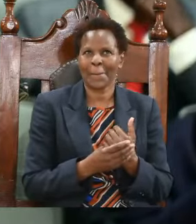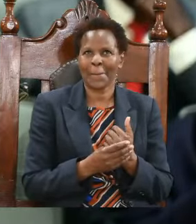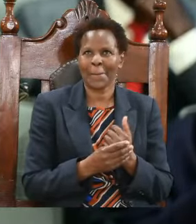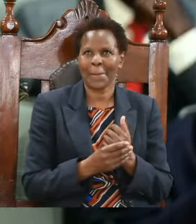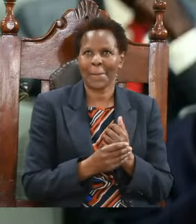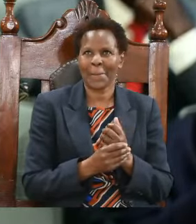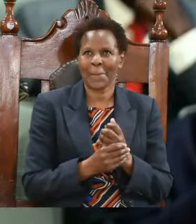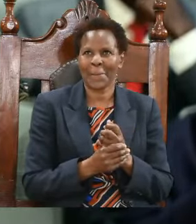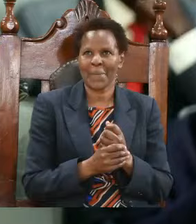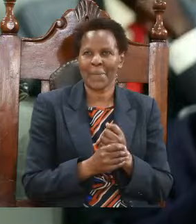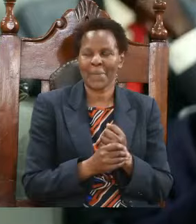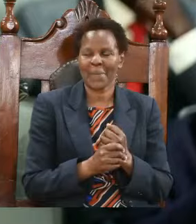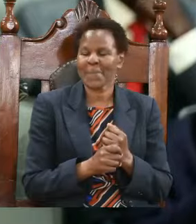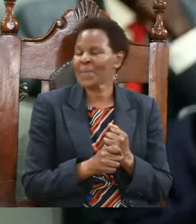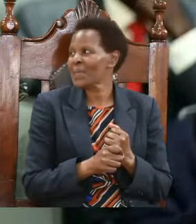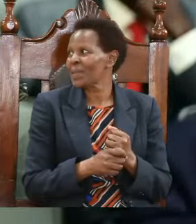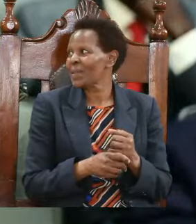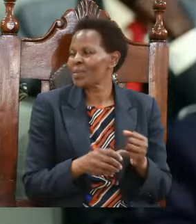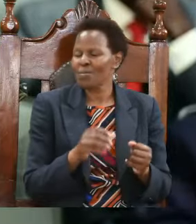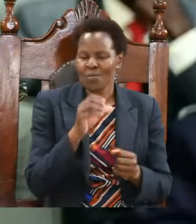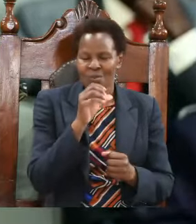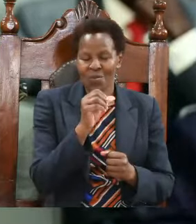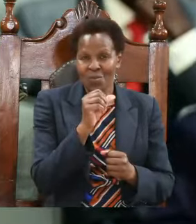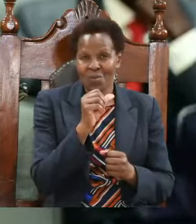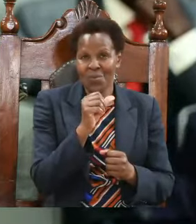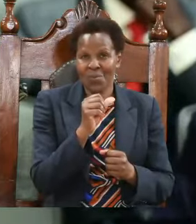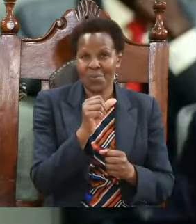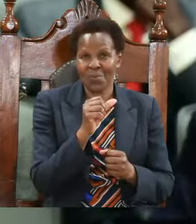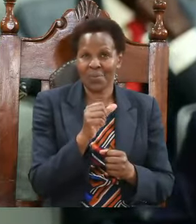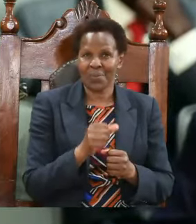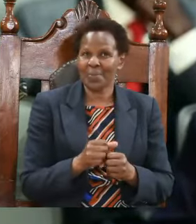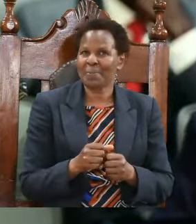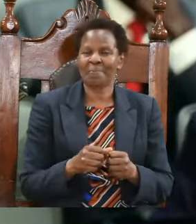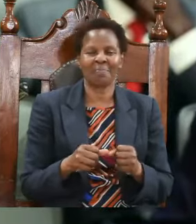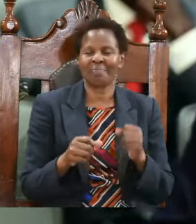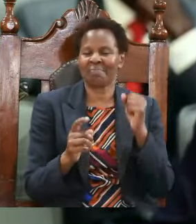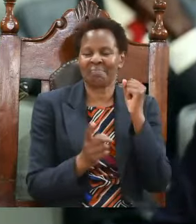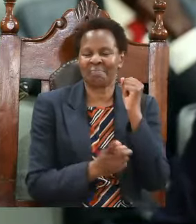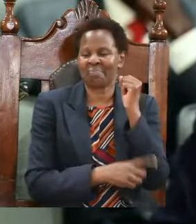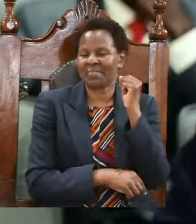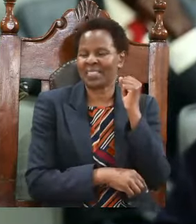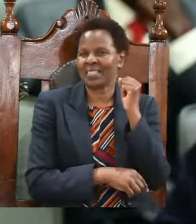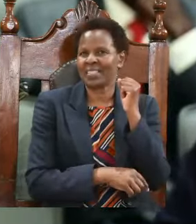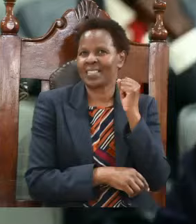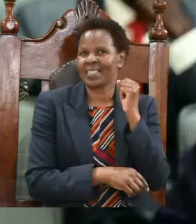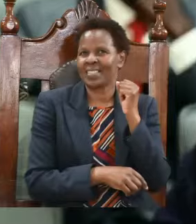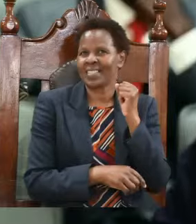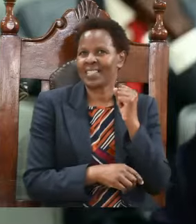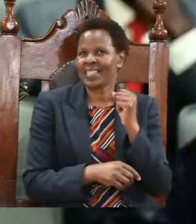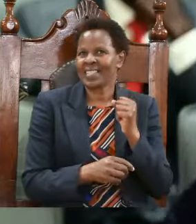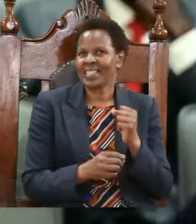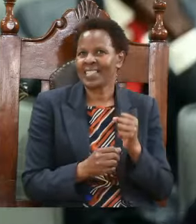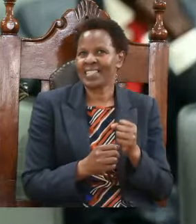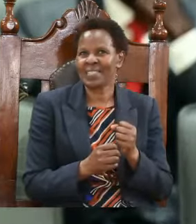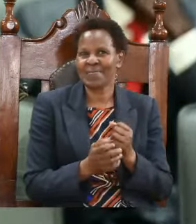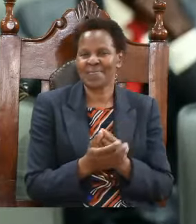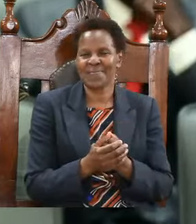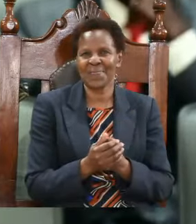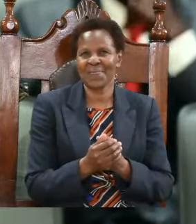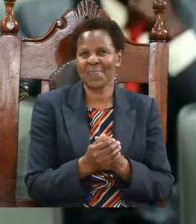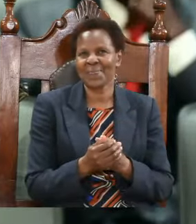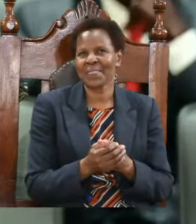Aina sauti. I'm preaching in the next two services. So niki ubiri na nguvu, nitaisha nguvu.